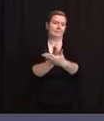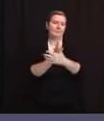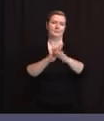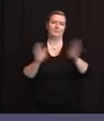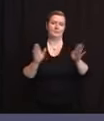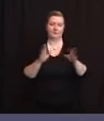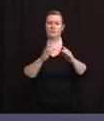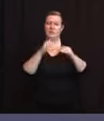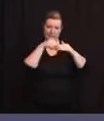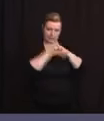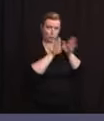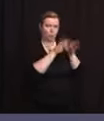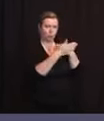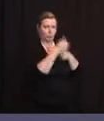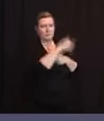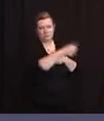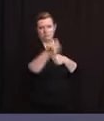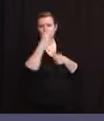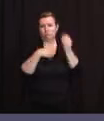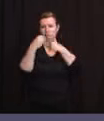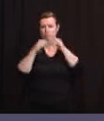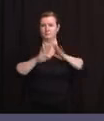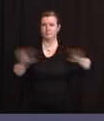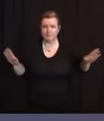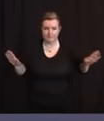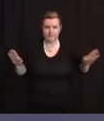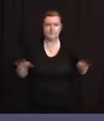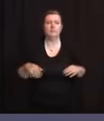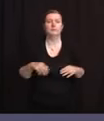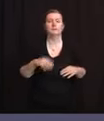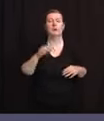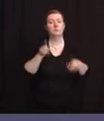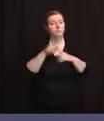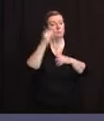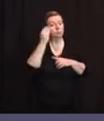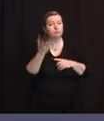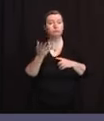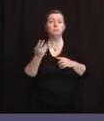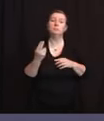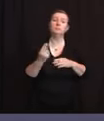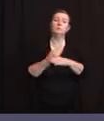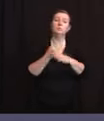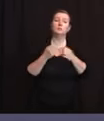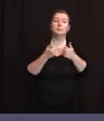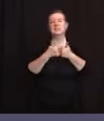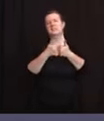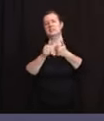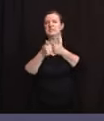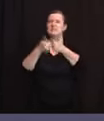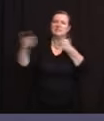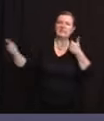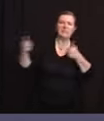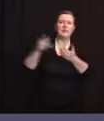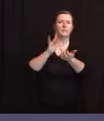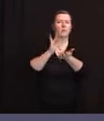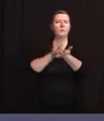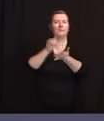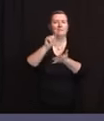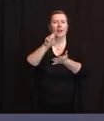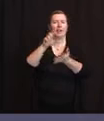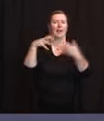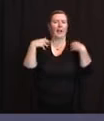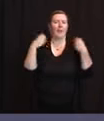We shared the use of telemedicine and alternate means of communication to maintain social distancing,